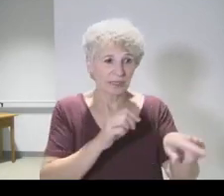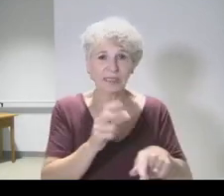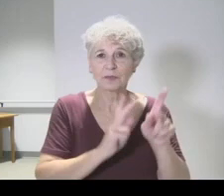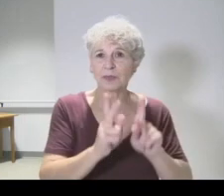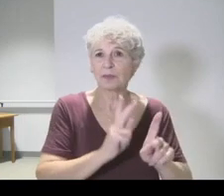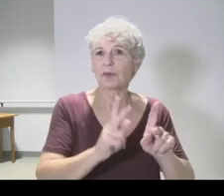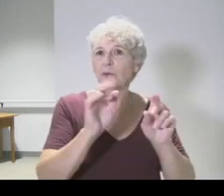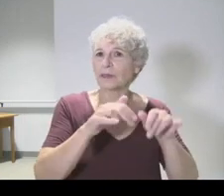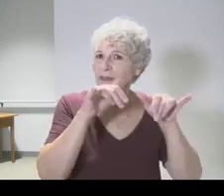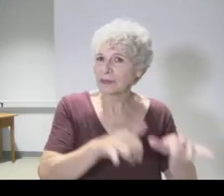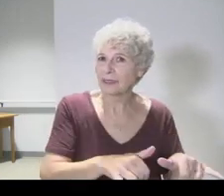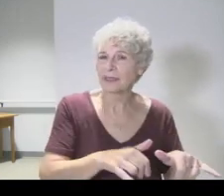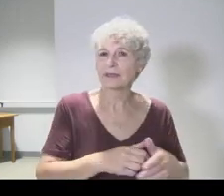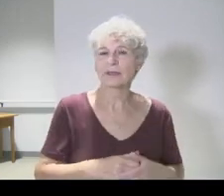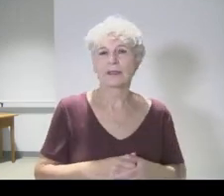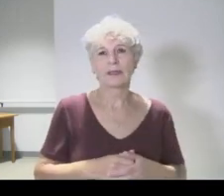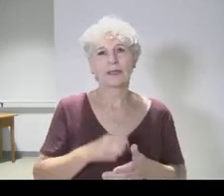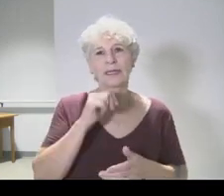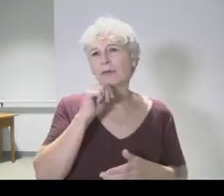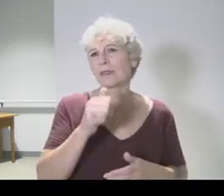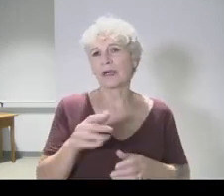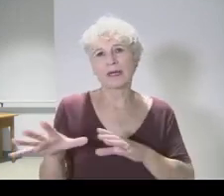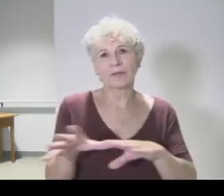the invisible church, meaning that they wouldn't have walked